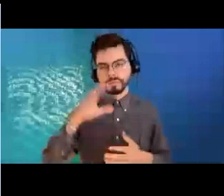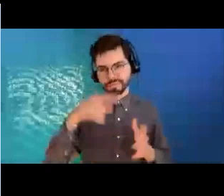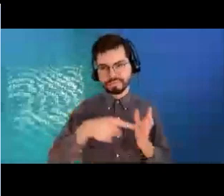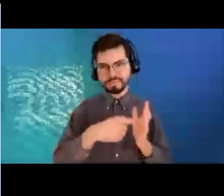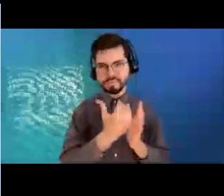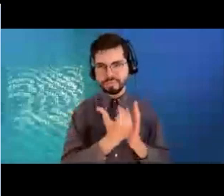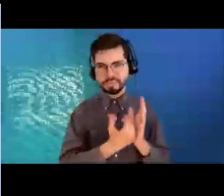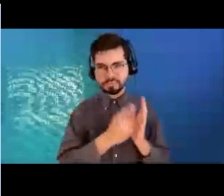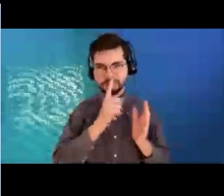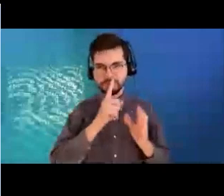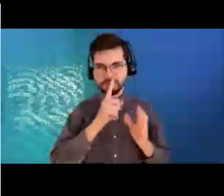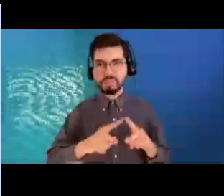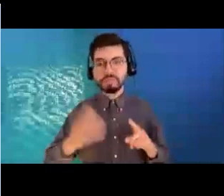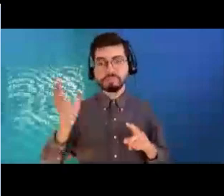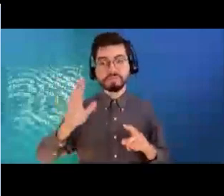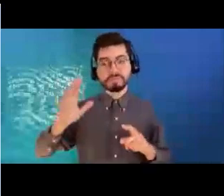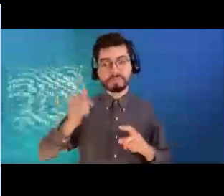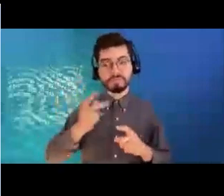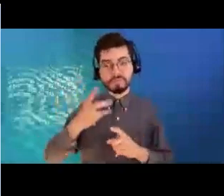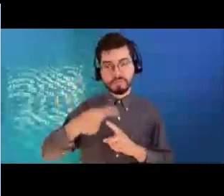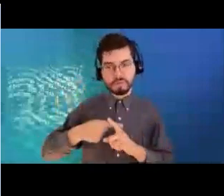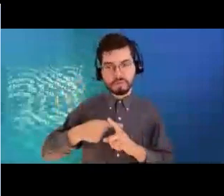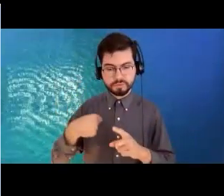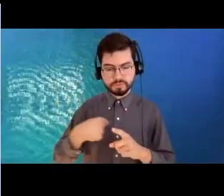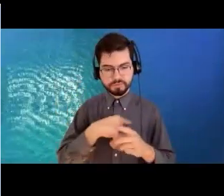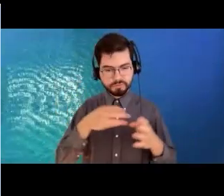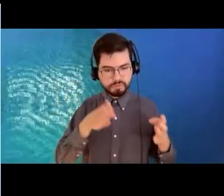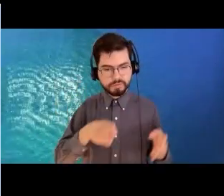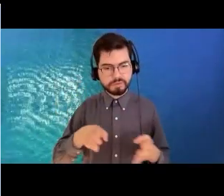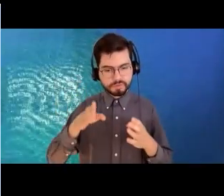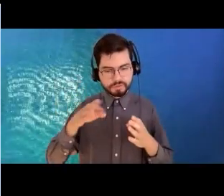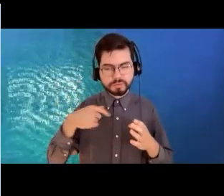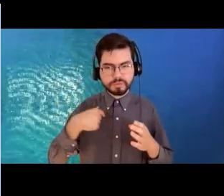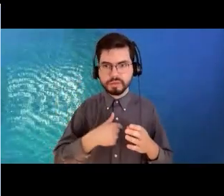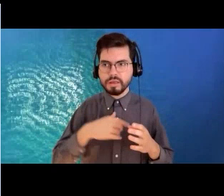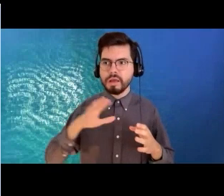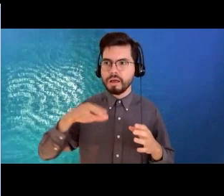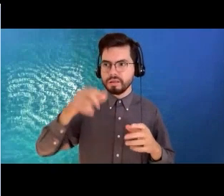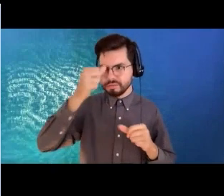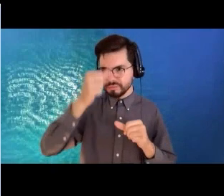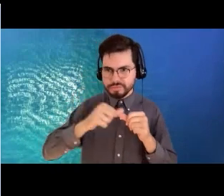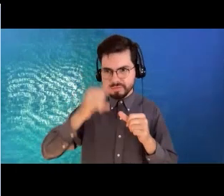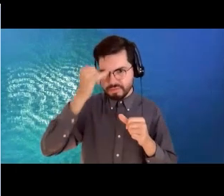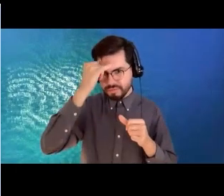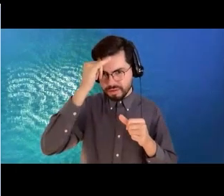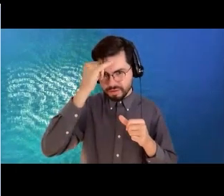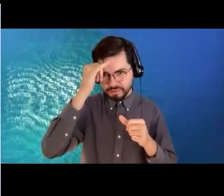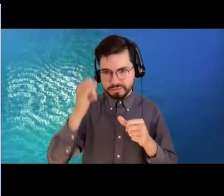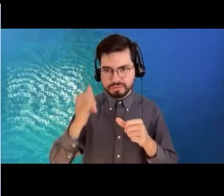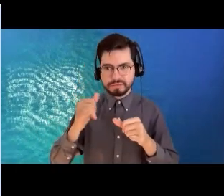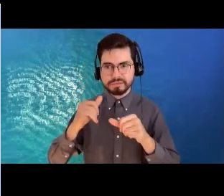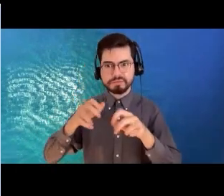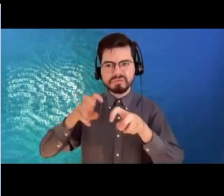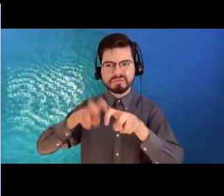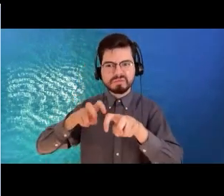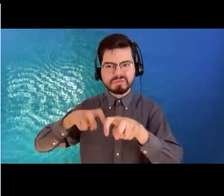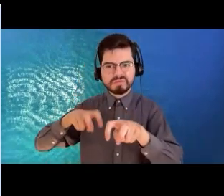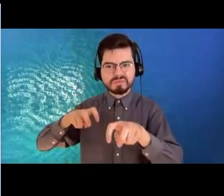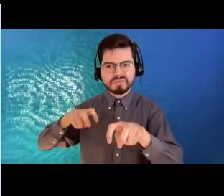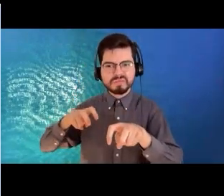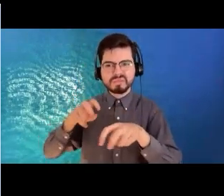ago as we prepared for this. It's like, man, what about the Bison Jam? Can we do something with the Bison Jam?